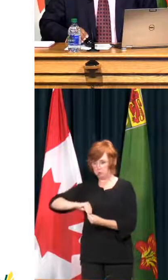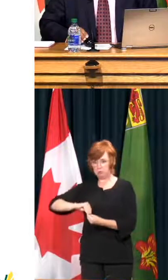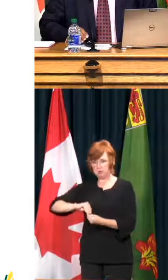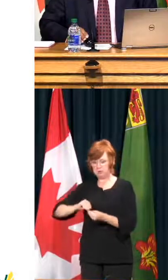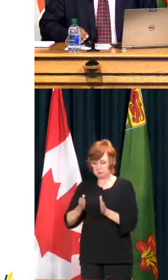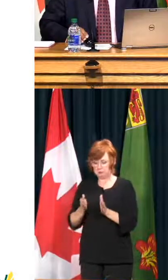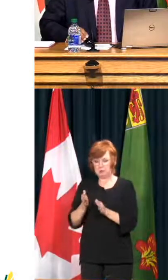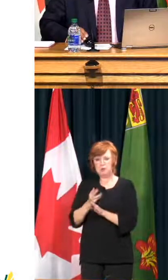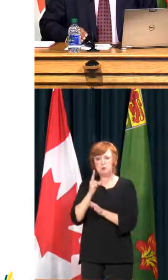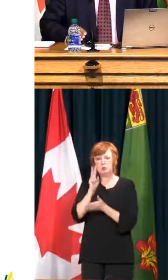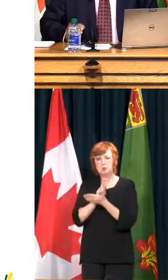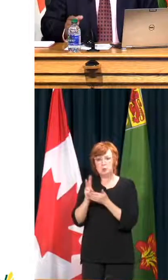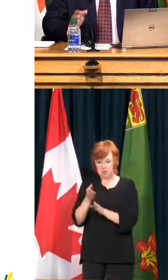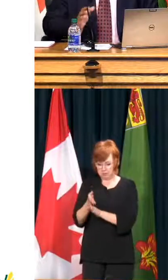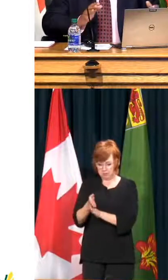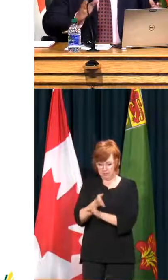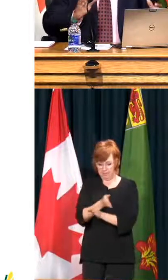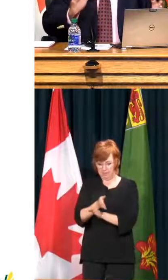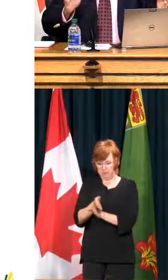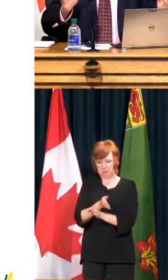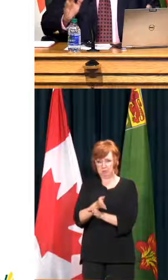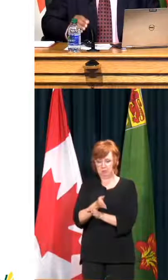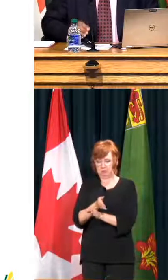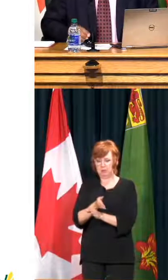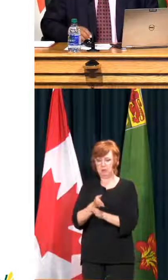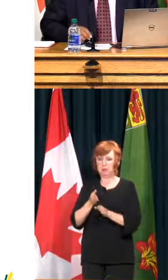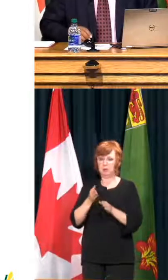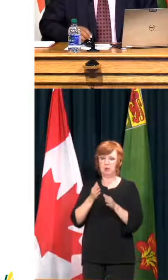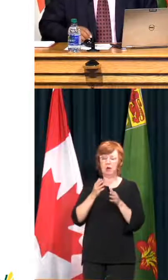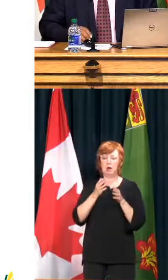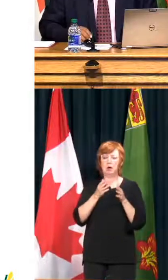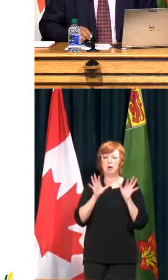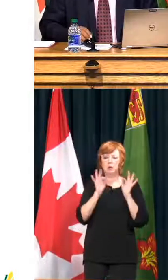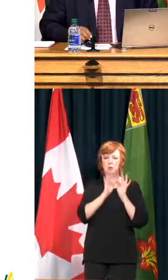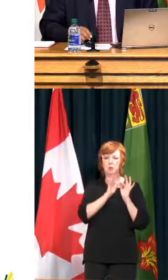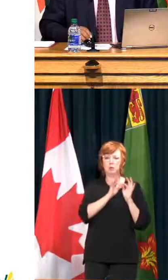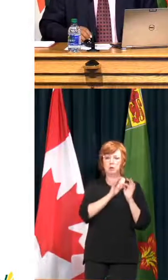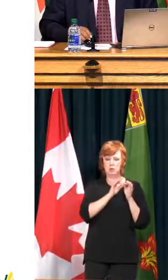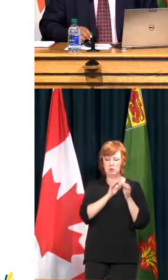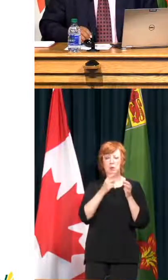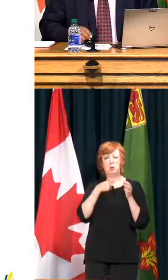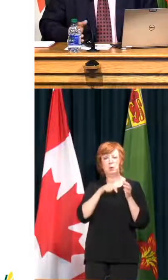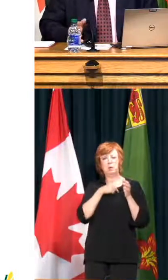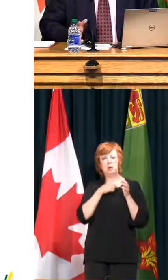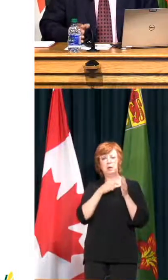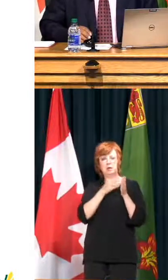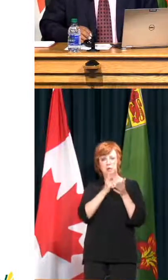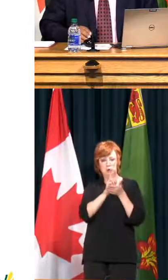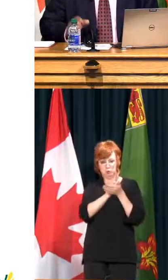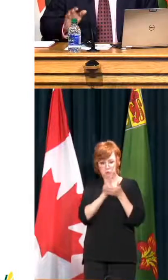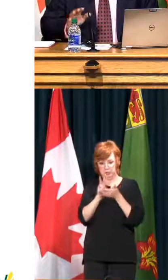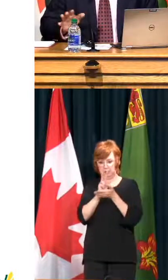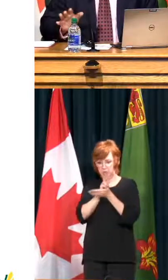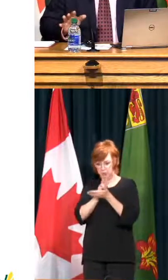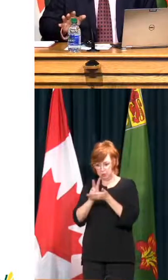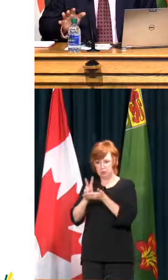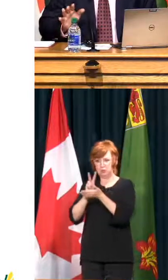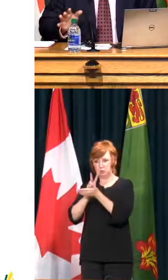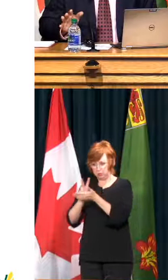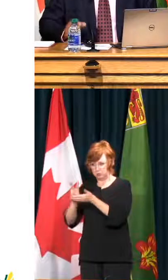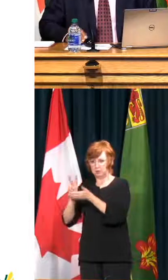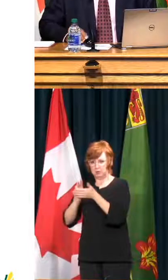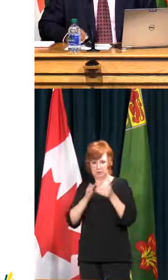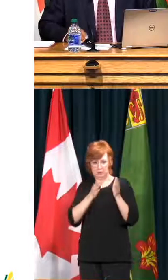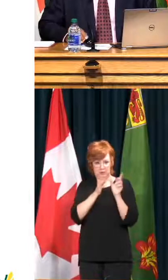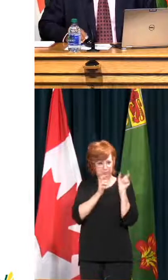while. So we had some intense activity in the Southwest, 4 weeks ago. That has settled down, so